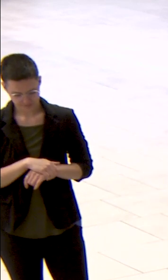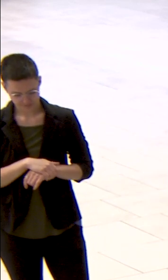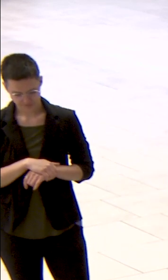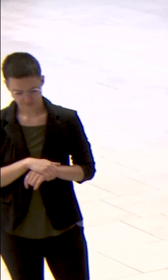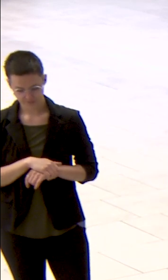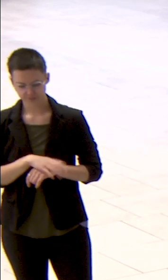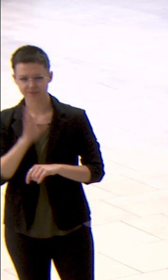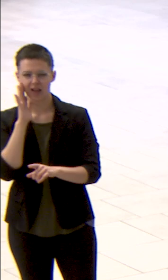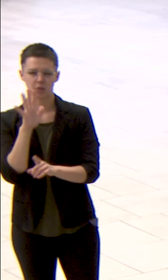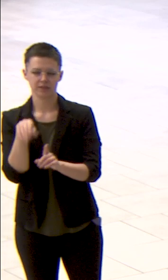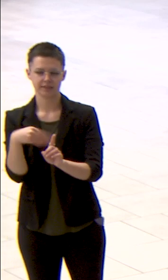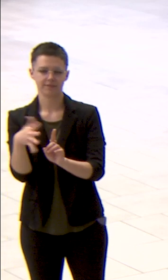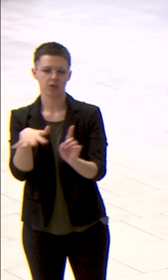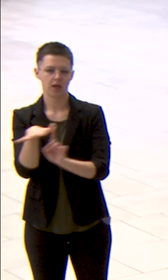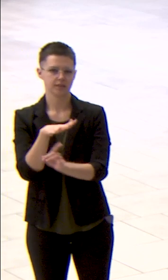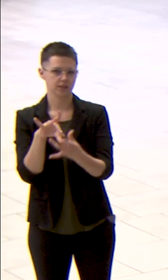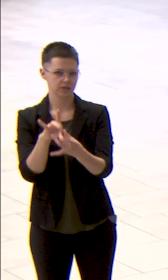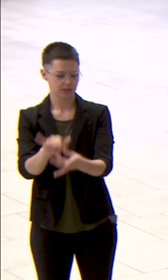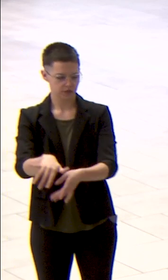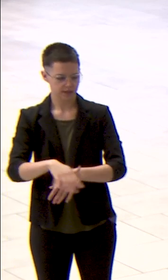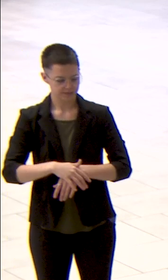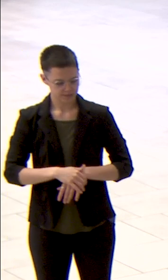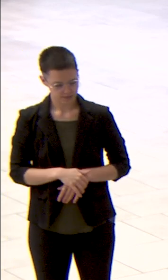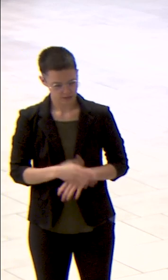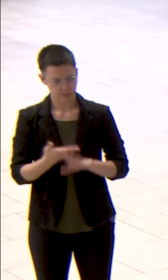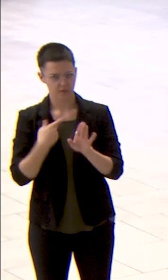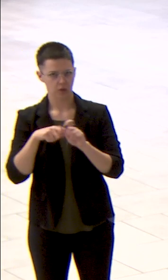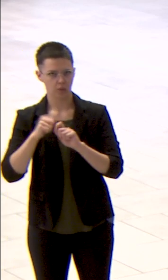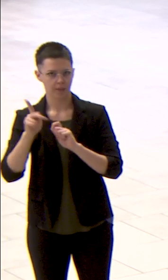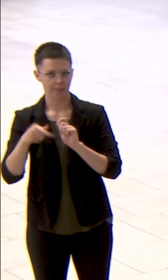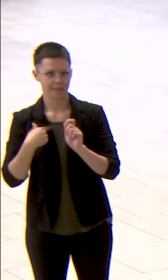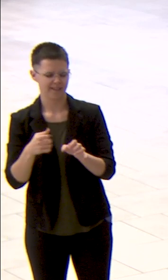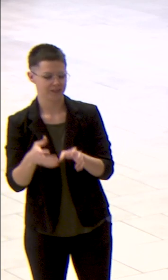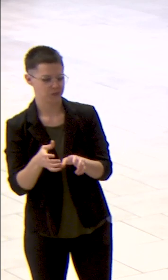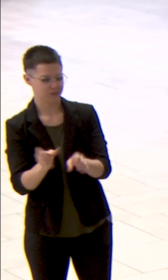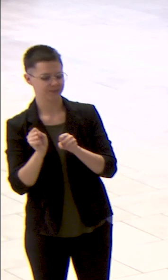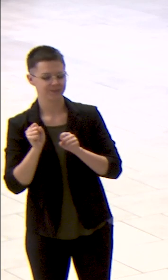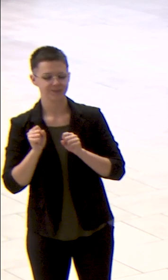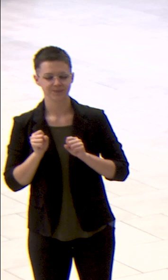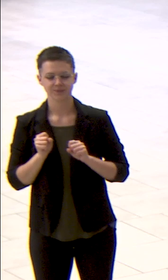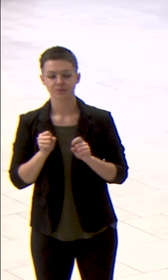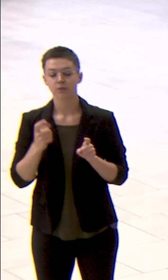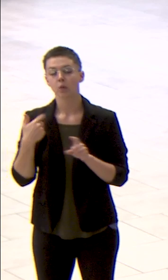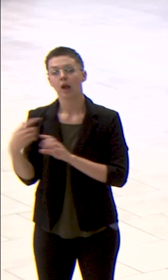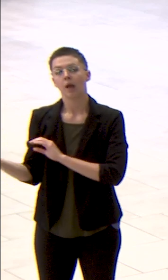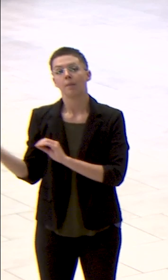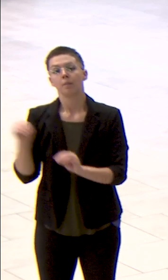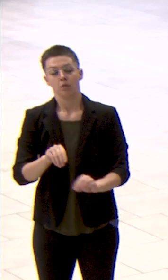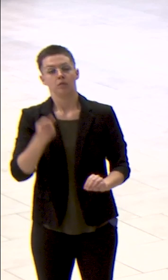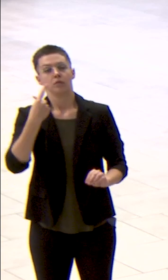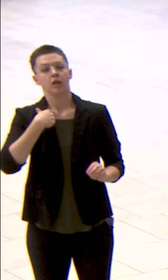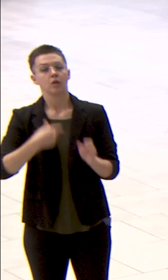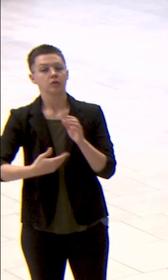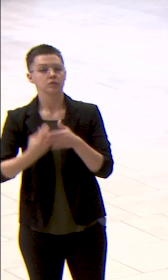Let me give you the context. I've got like 2 minutes here before we gotta wrap this up. I got a minute here, so I'm gonna try to do this quick. So when I relocated here, I was born and raised out of New